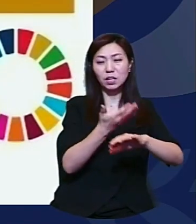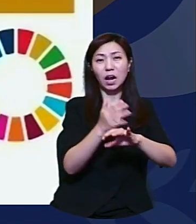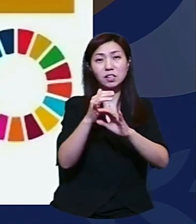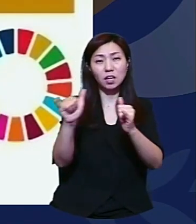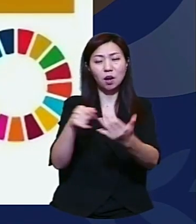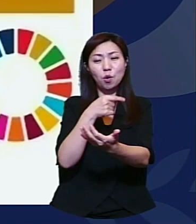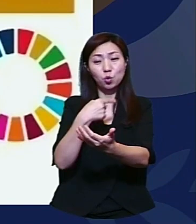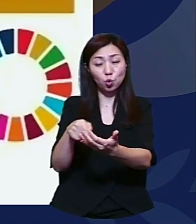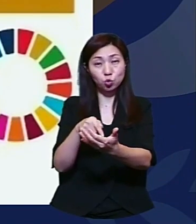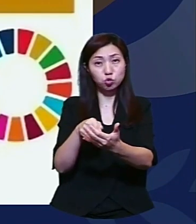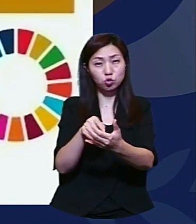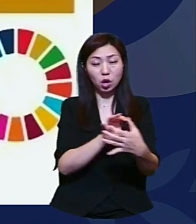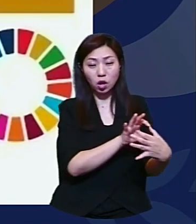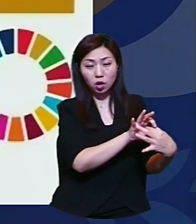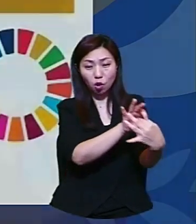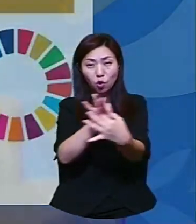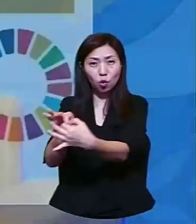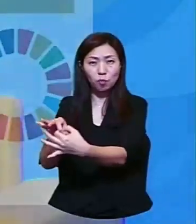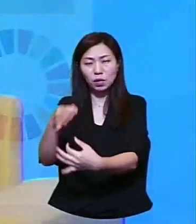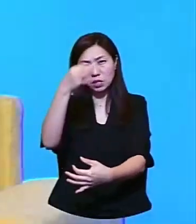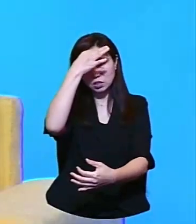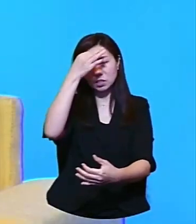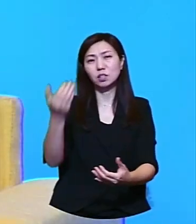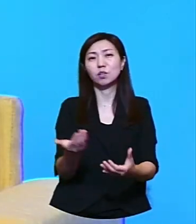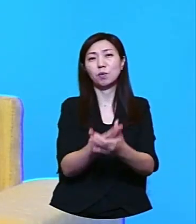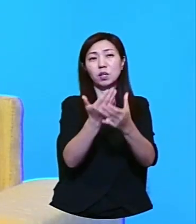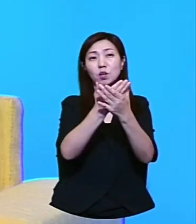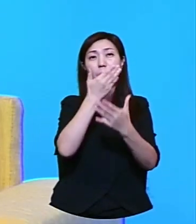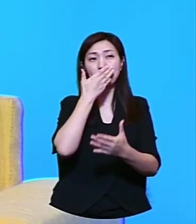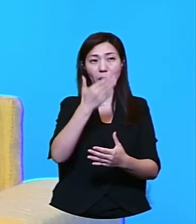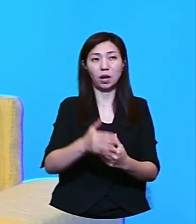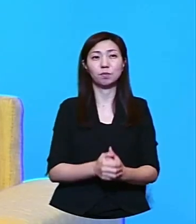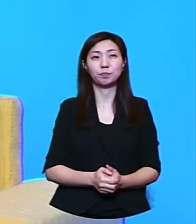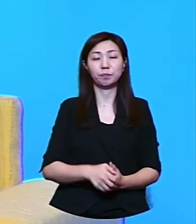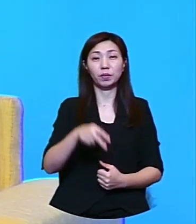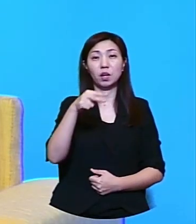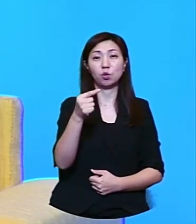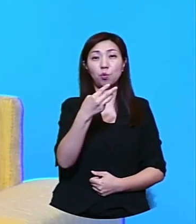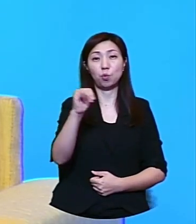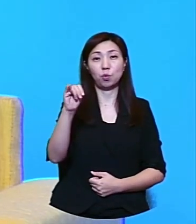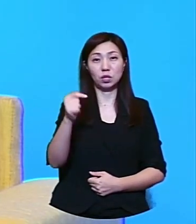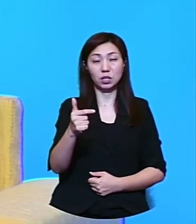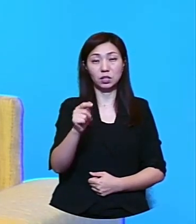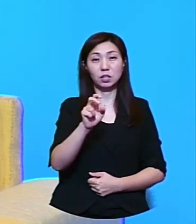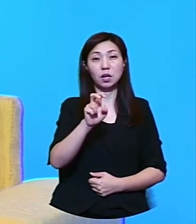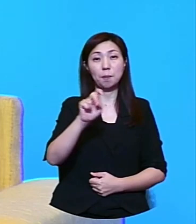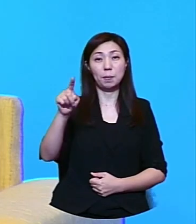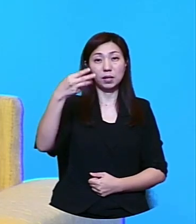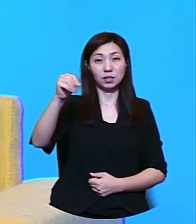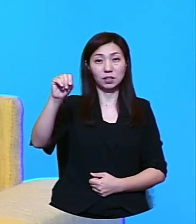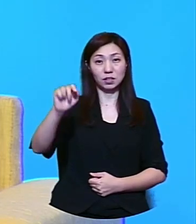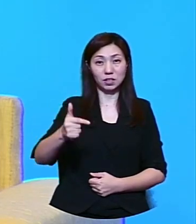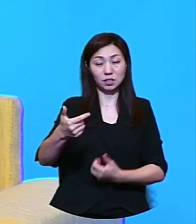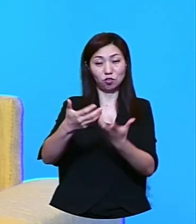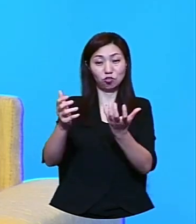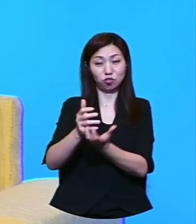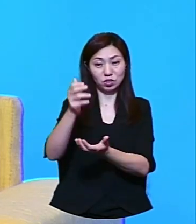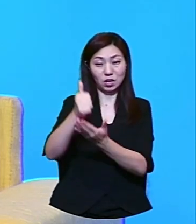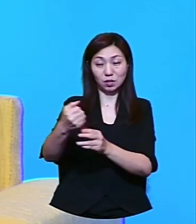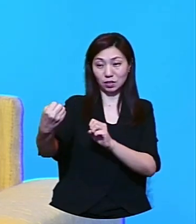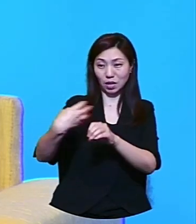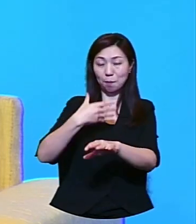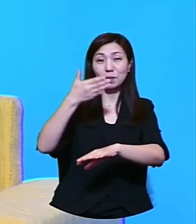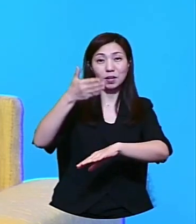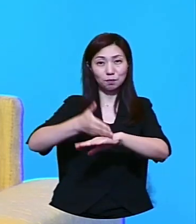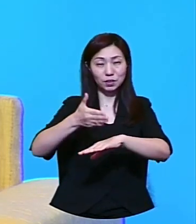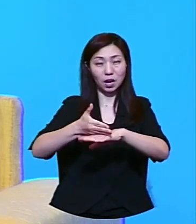here. Thank you very much, Doreen. Actually, our center is closely cooperating with the ITU office